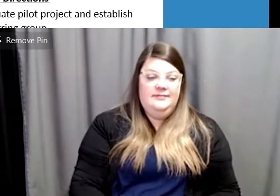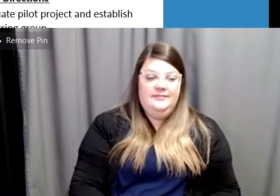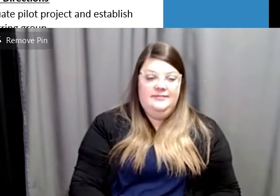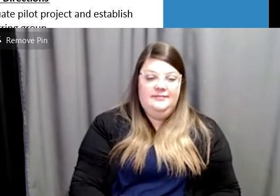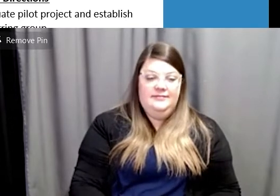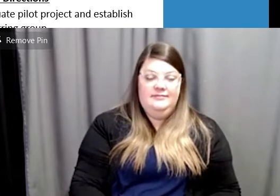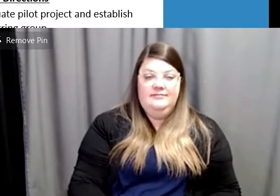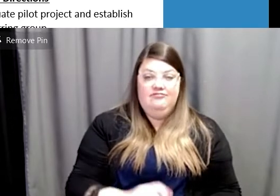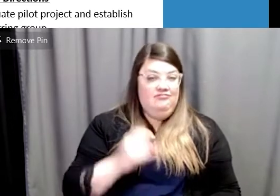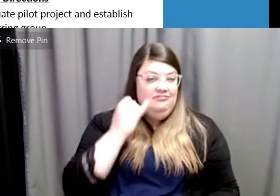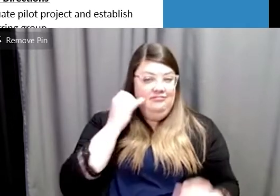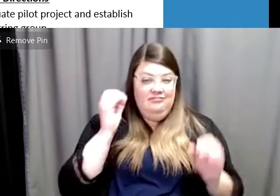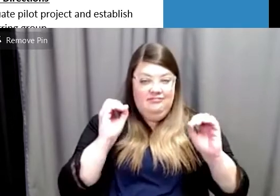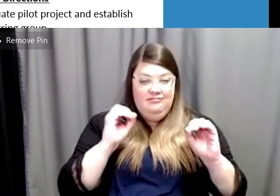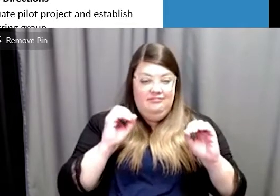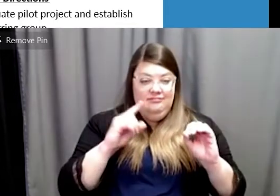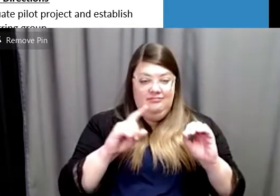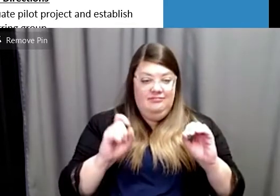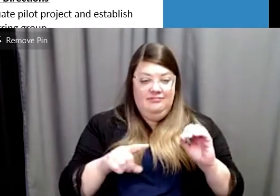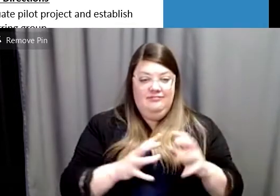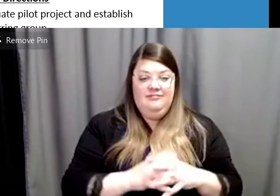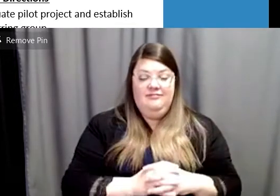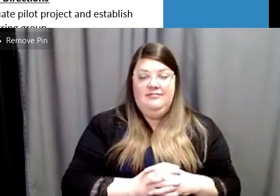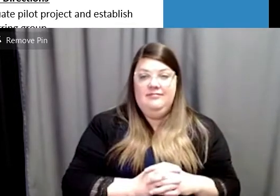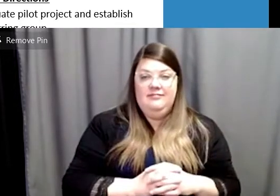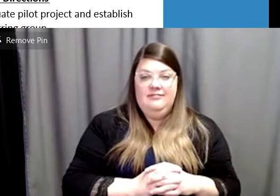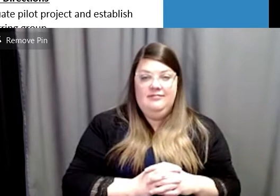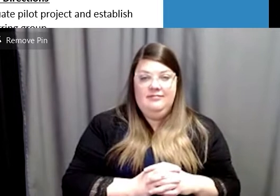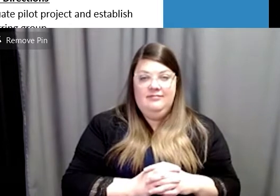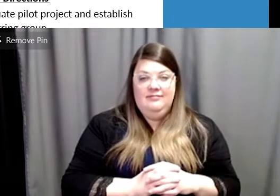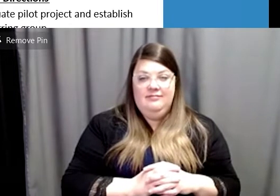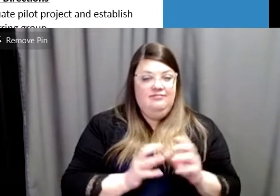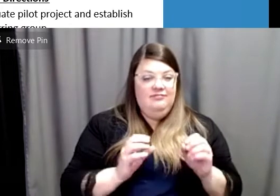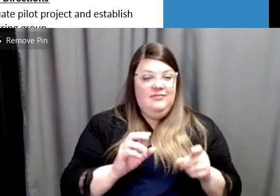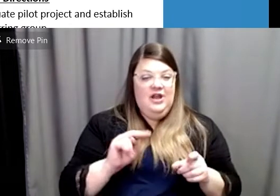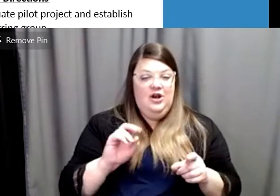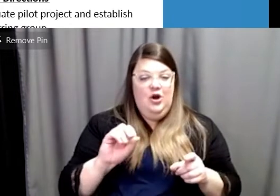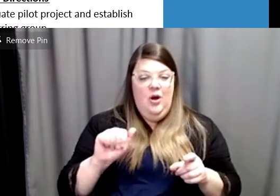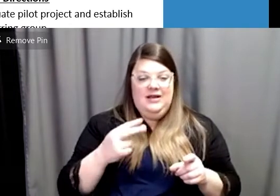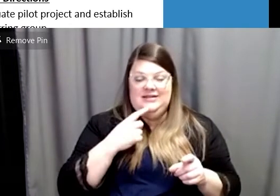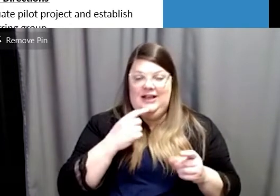Okay, if you don't, oh, let's see. Oh, Noah says, great job.